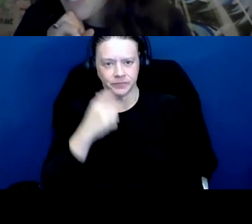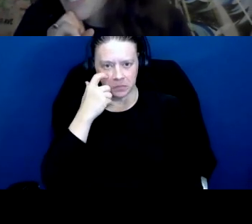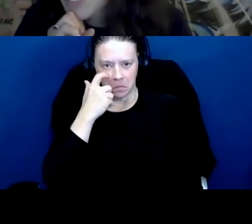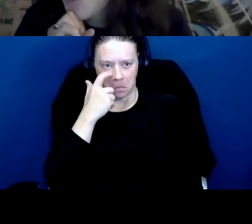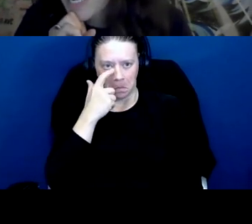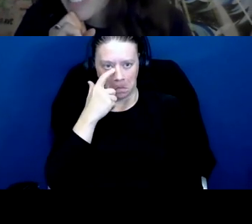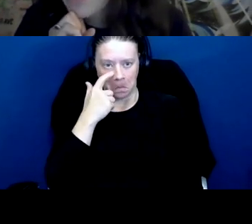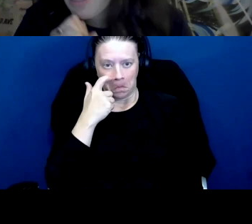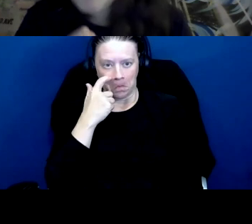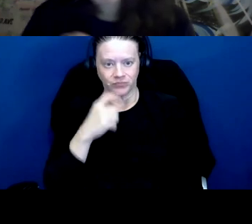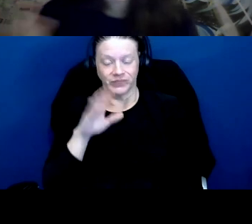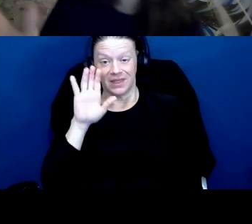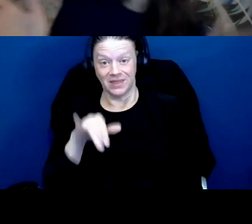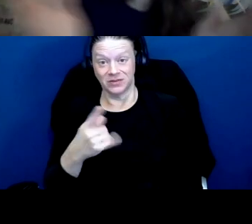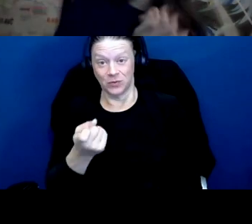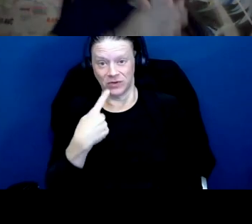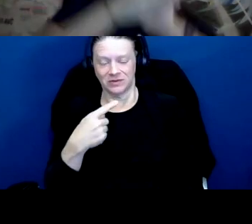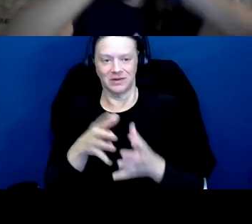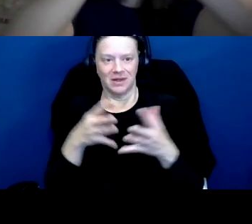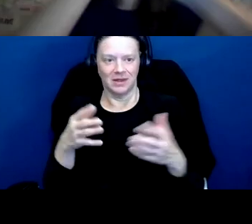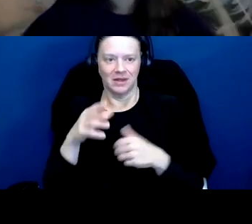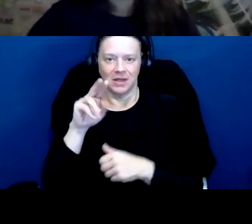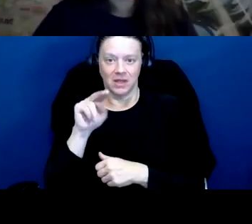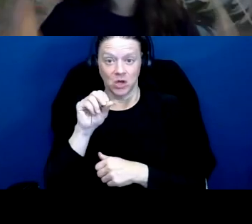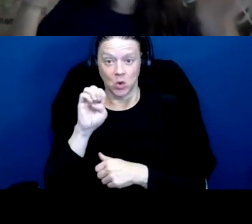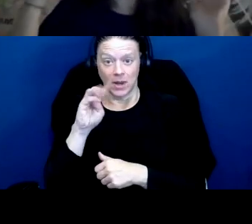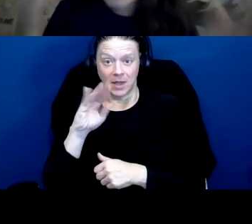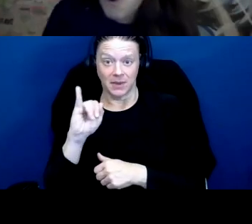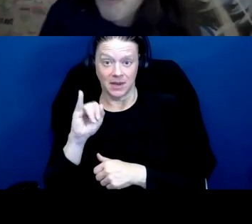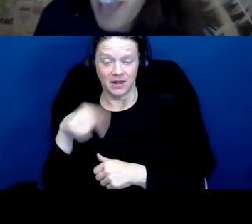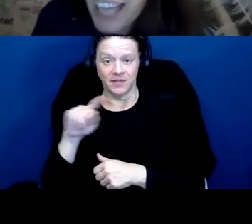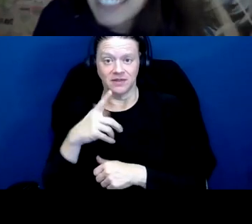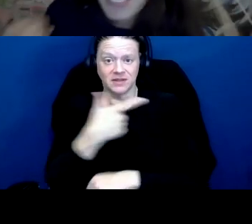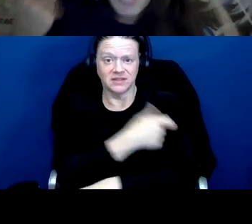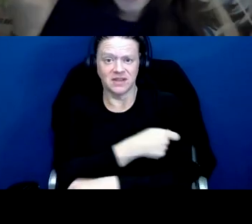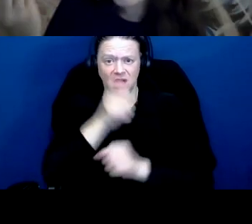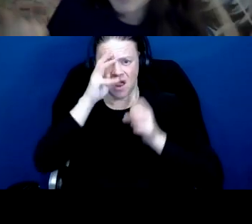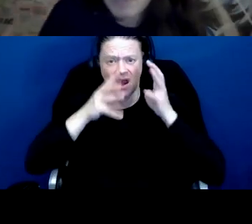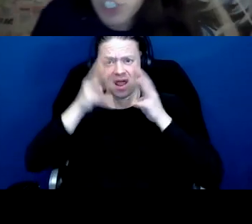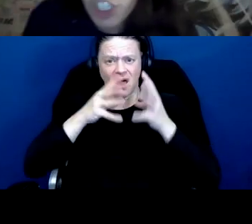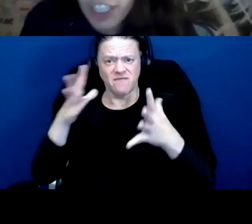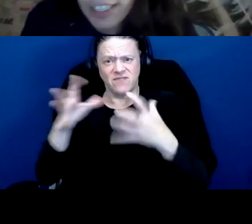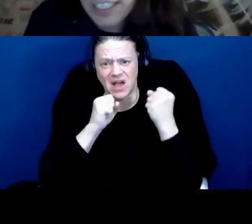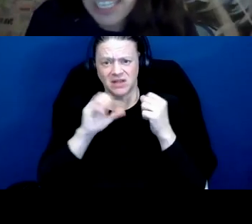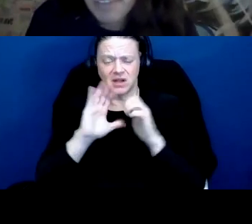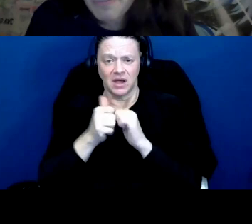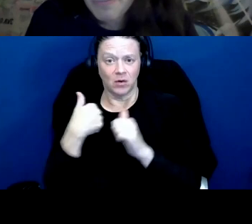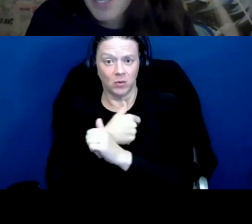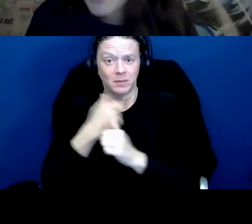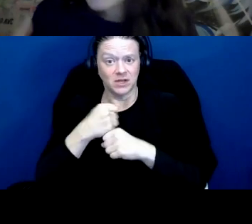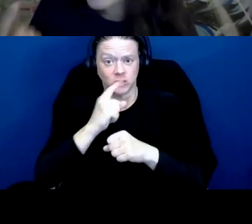This one is one I get a lot. Noemi, but these vaccines were created so fast. How can we be sure that they're